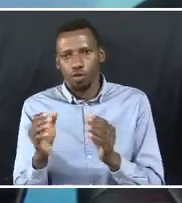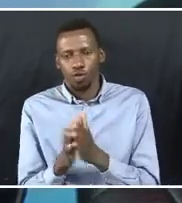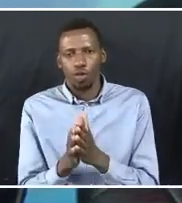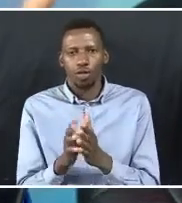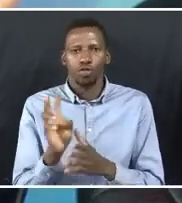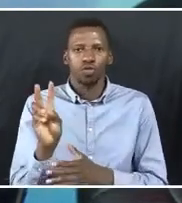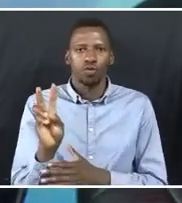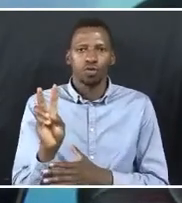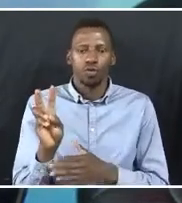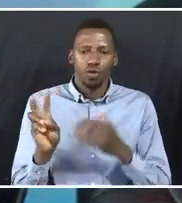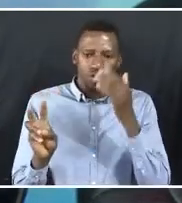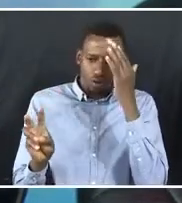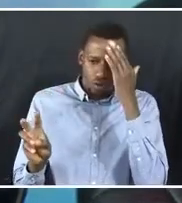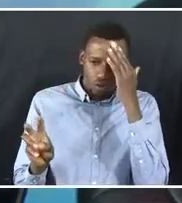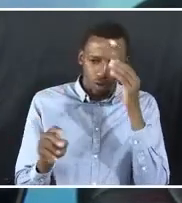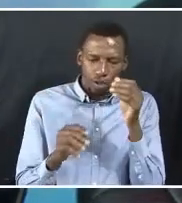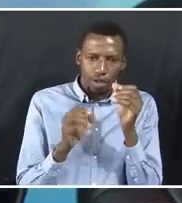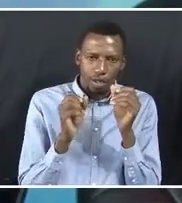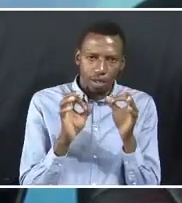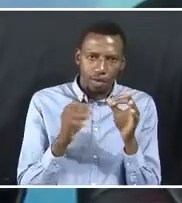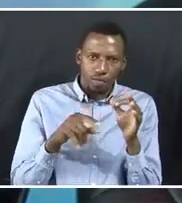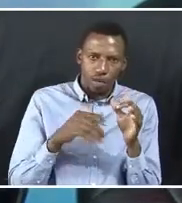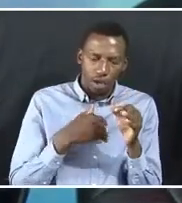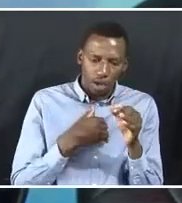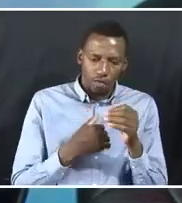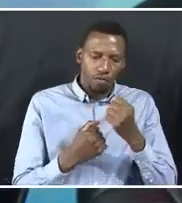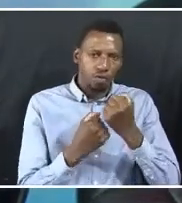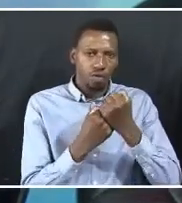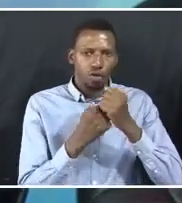that we know if we have a donor.